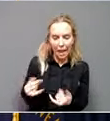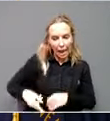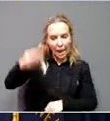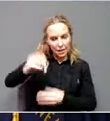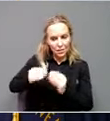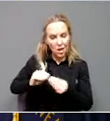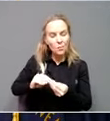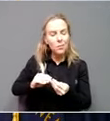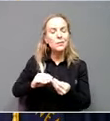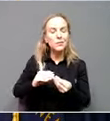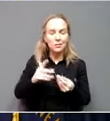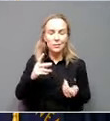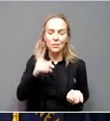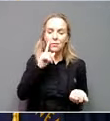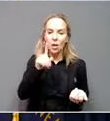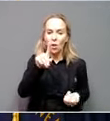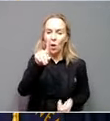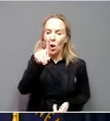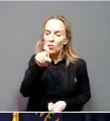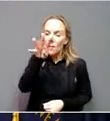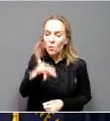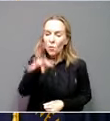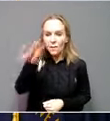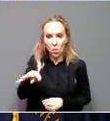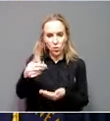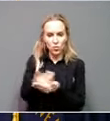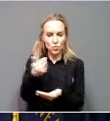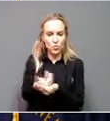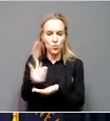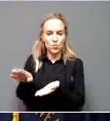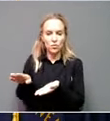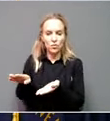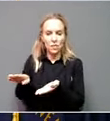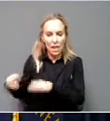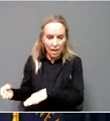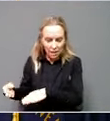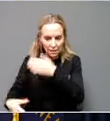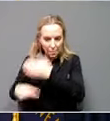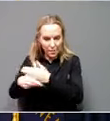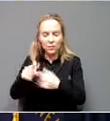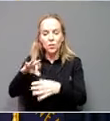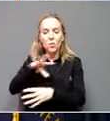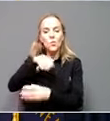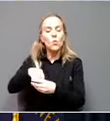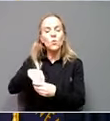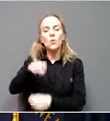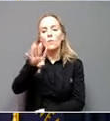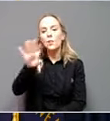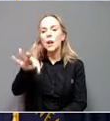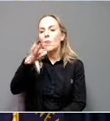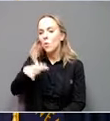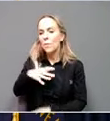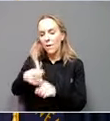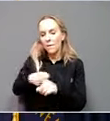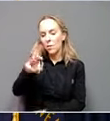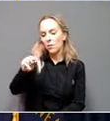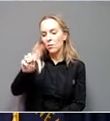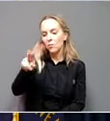822 new cases, 44 new deaths, including a 49-year-old woman from Mercer